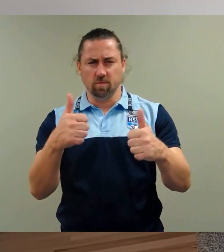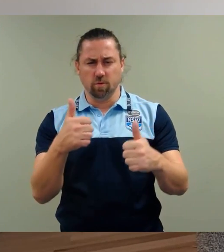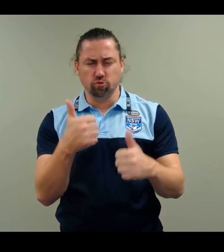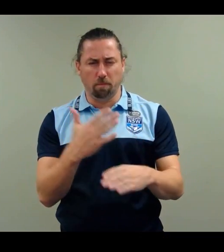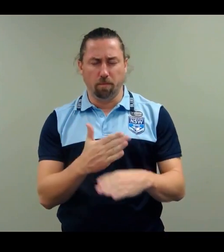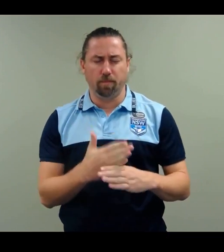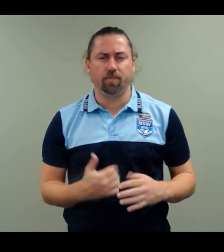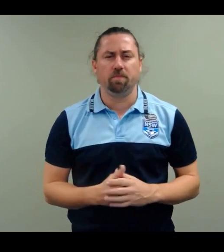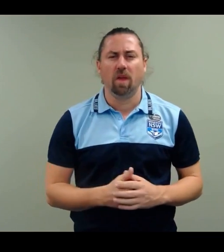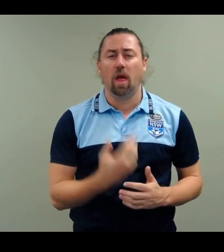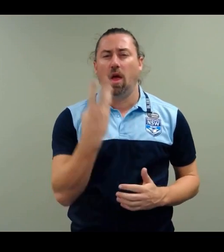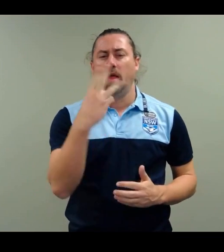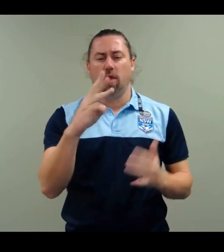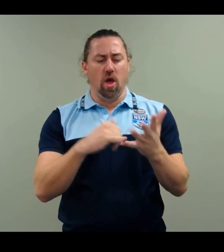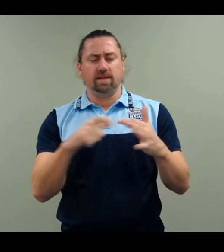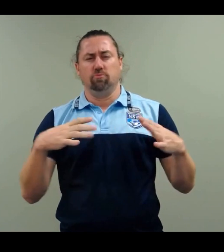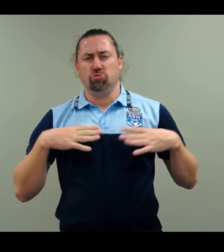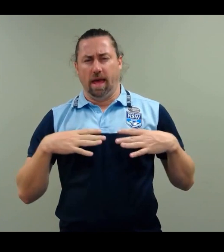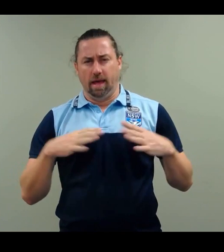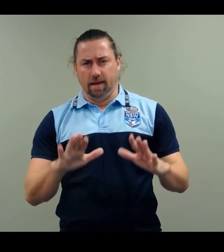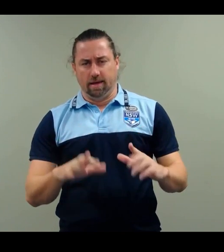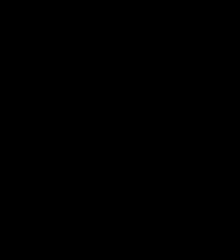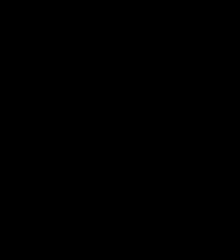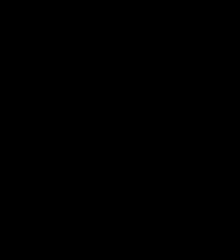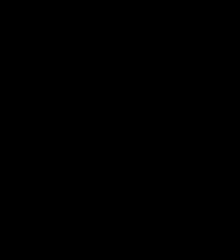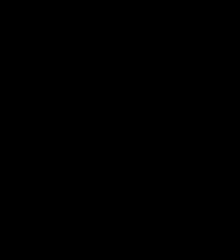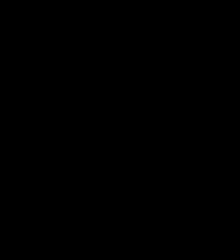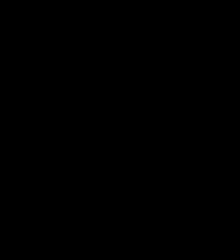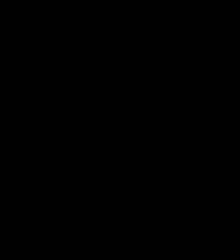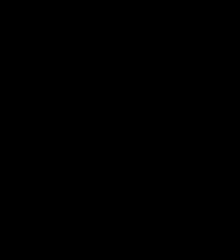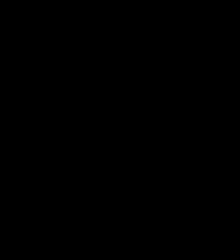Well done. Let's have 30 seconds of rest.